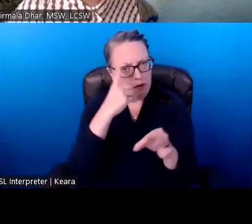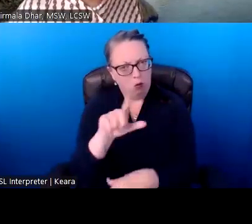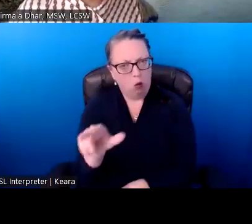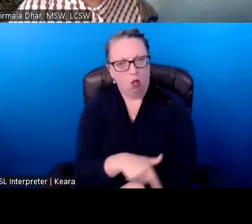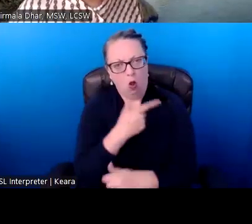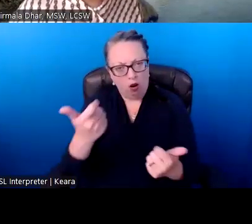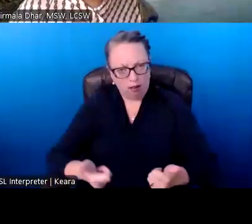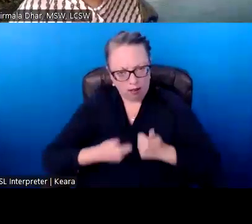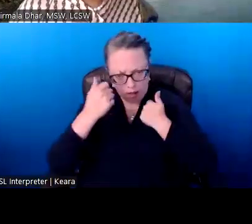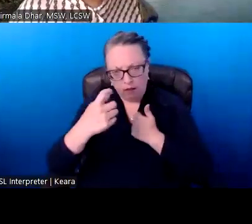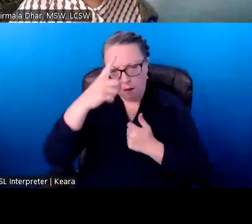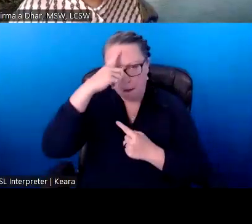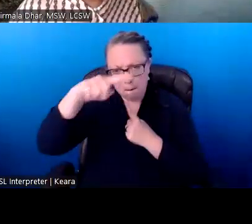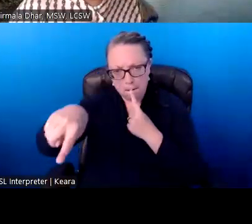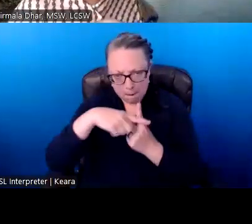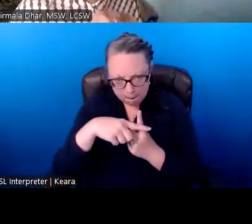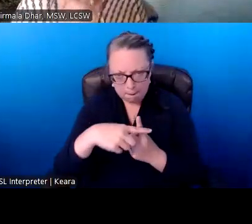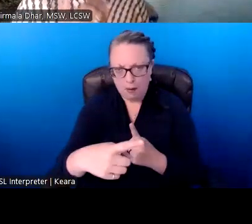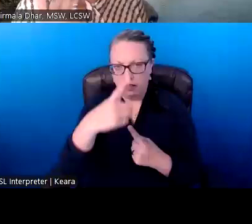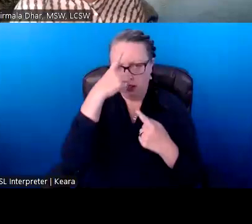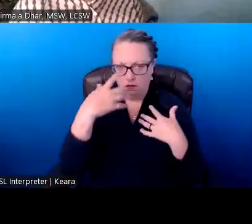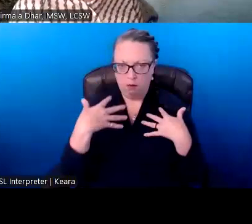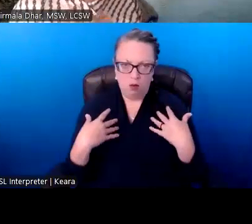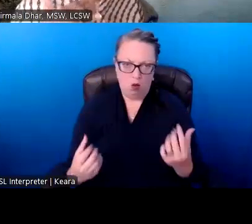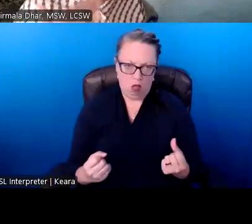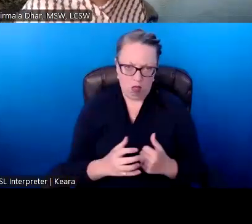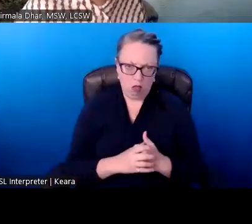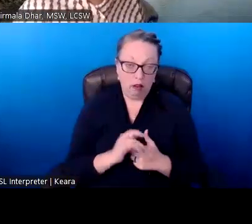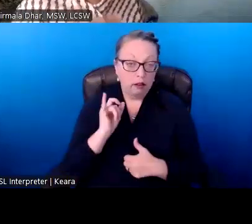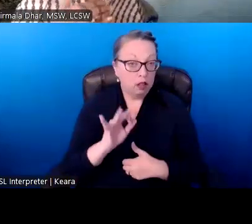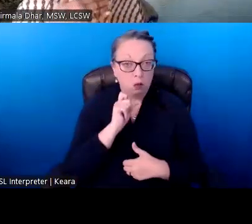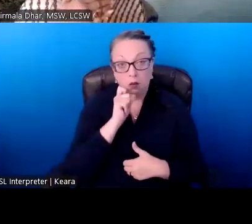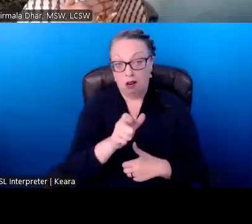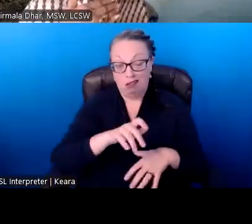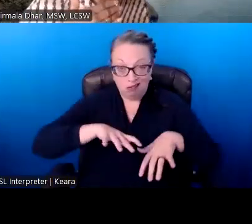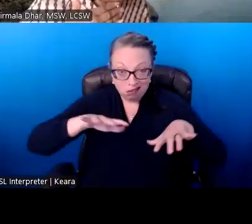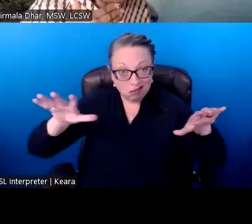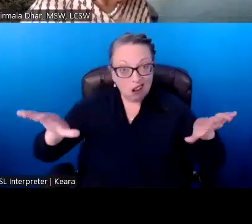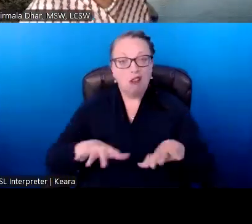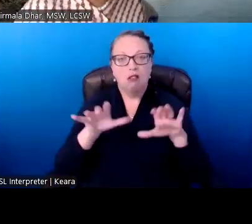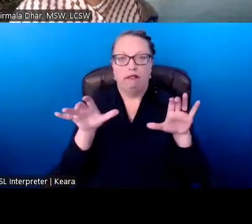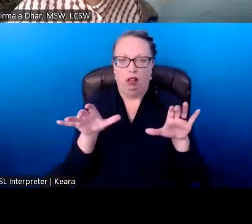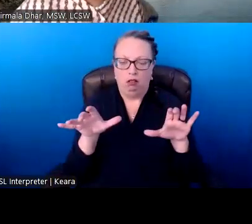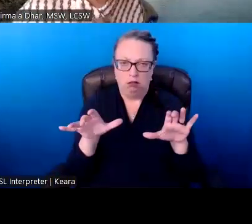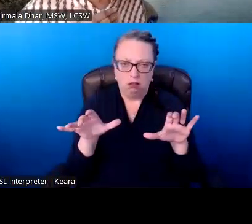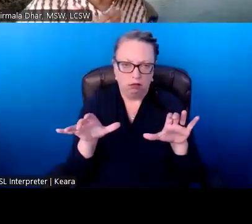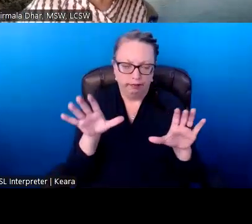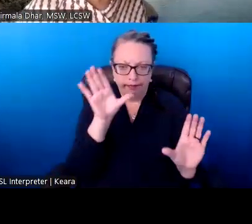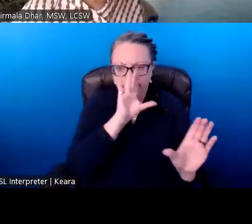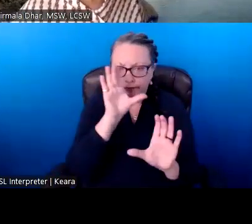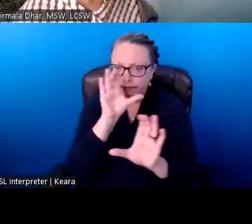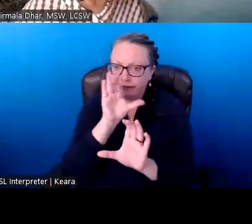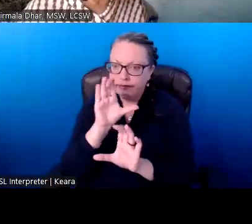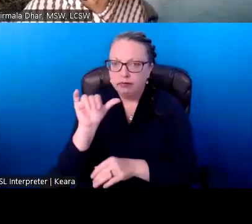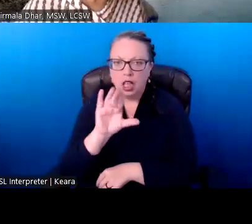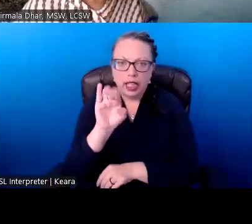positive mental health. And if we are not actively case finding, we're not